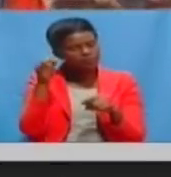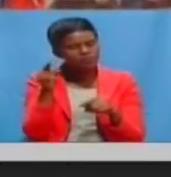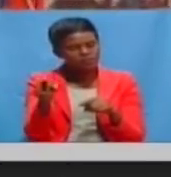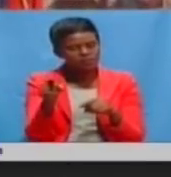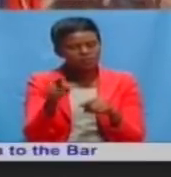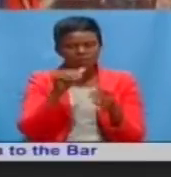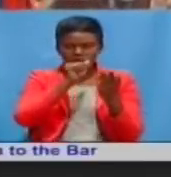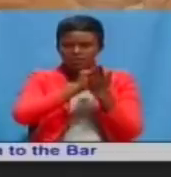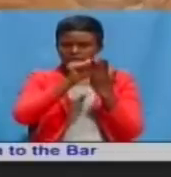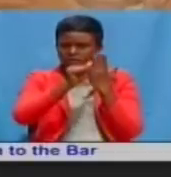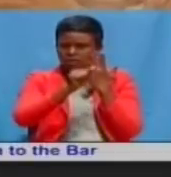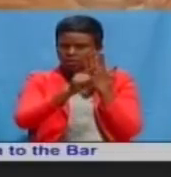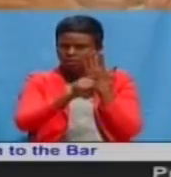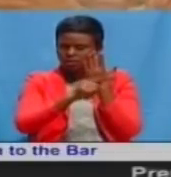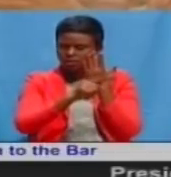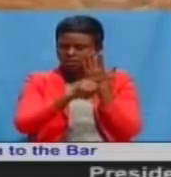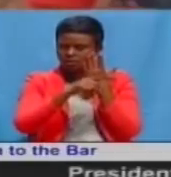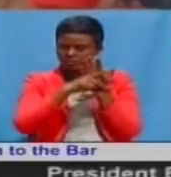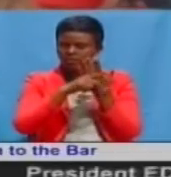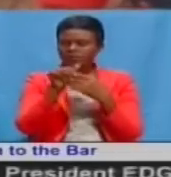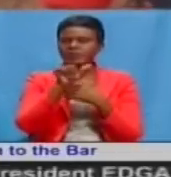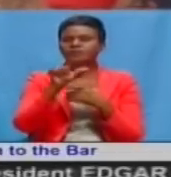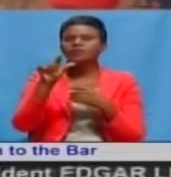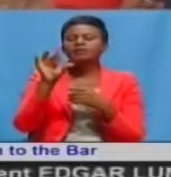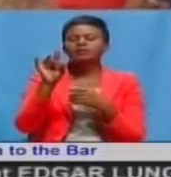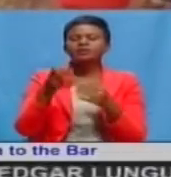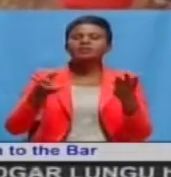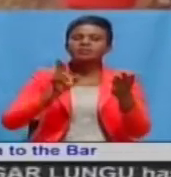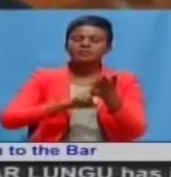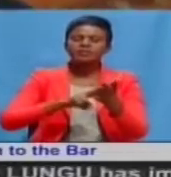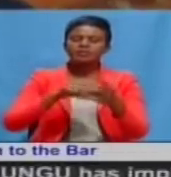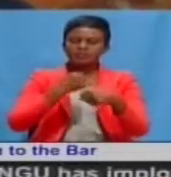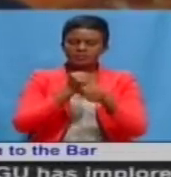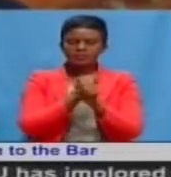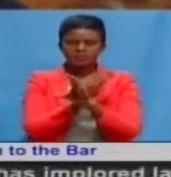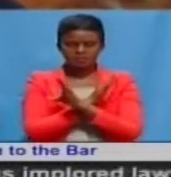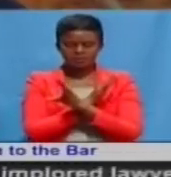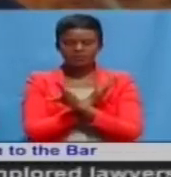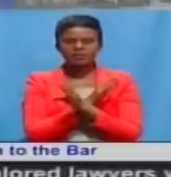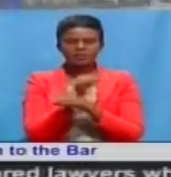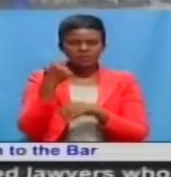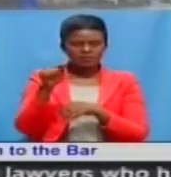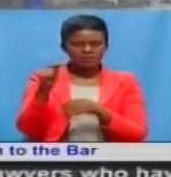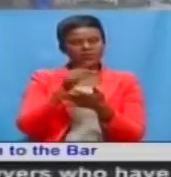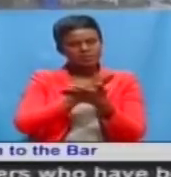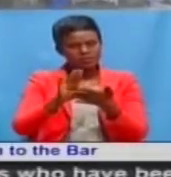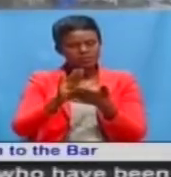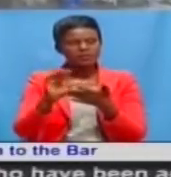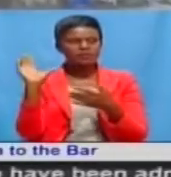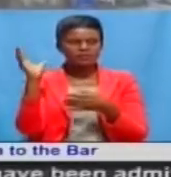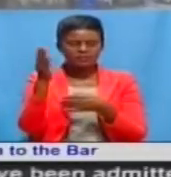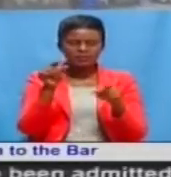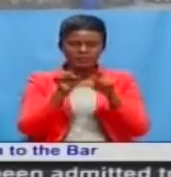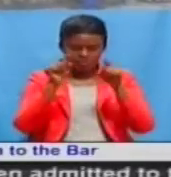Tomorrow, April 28th, President Lungu is expected to relaunch the Make Zambia Clean, Green and Healthy campaign. Later, the president will hand